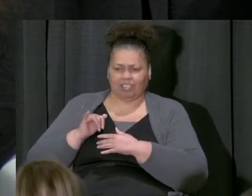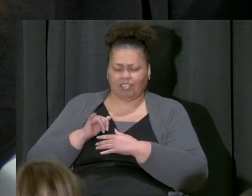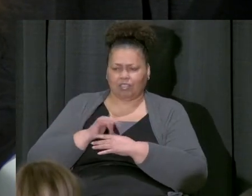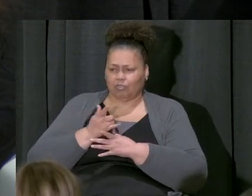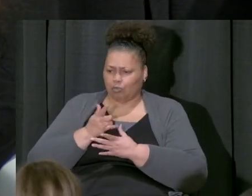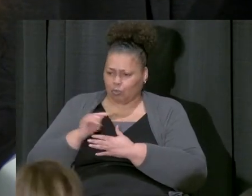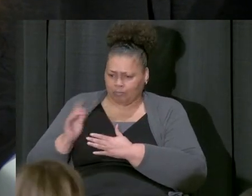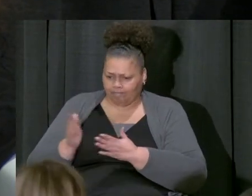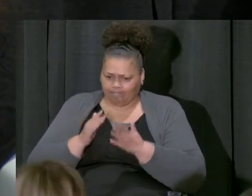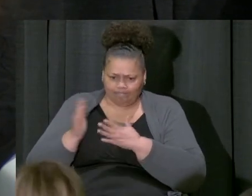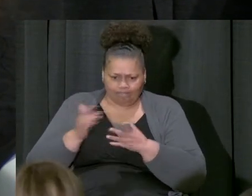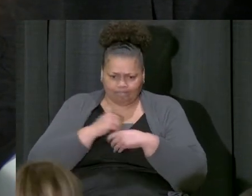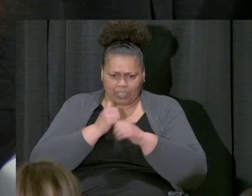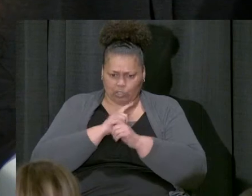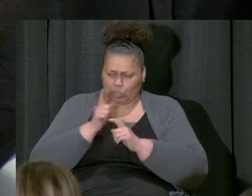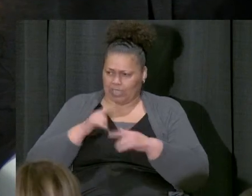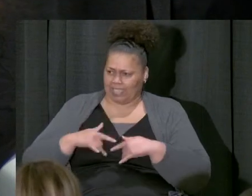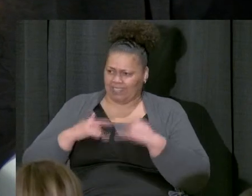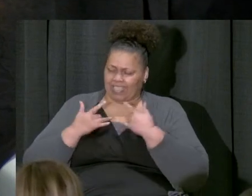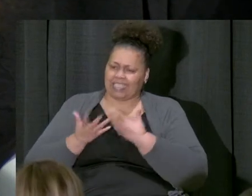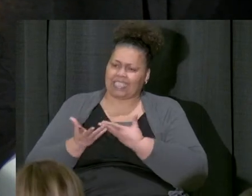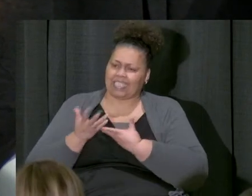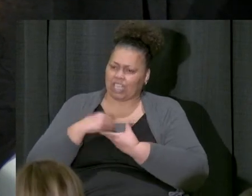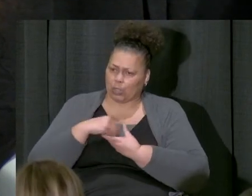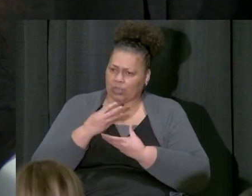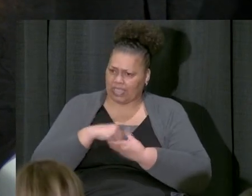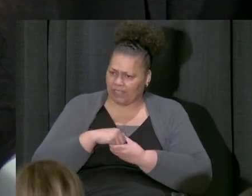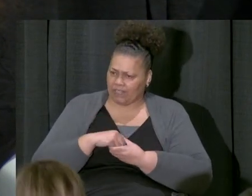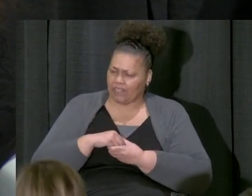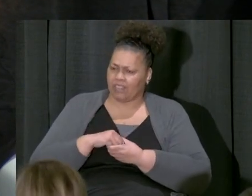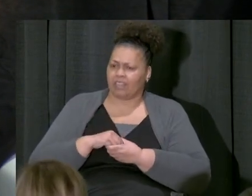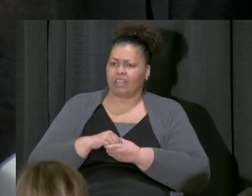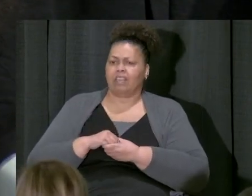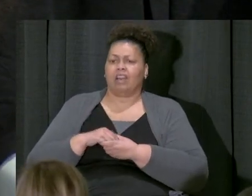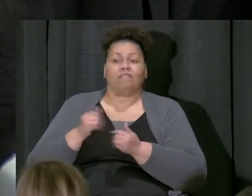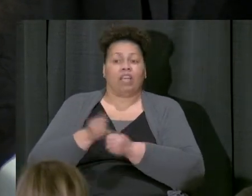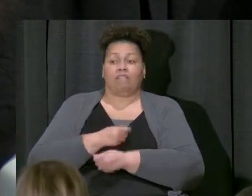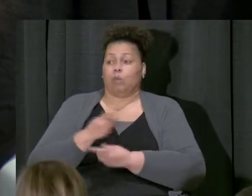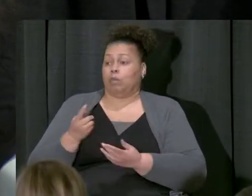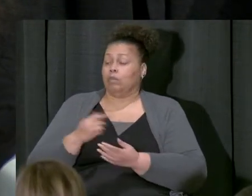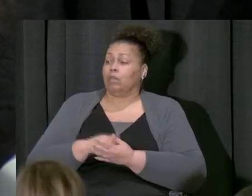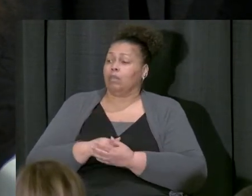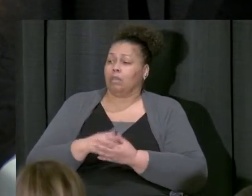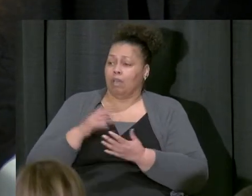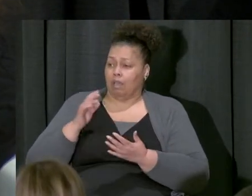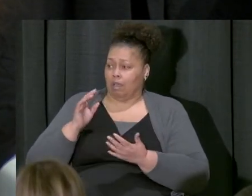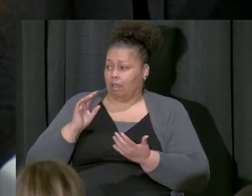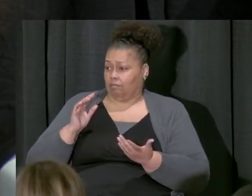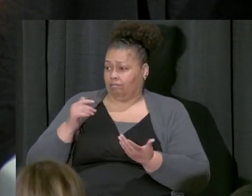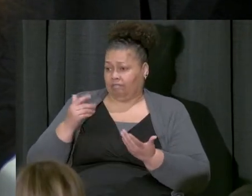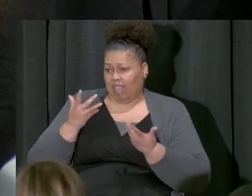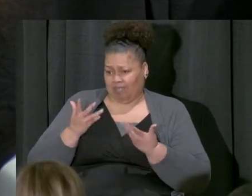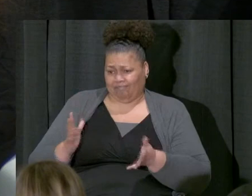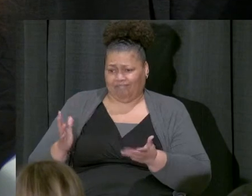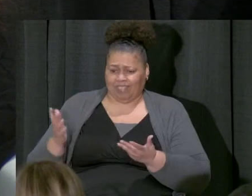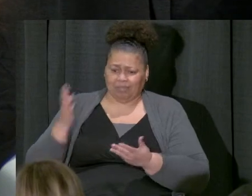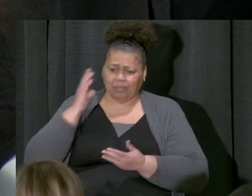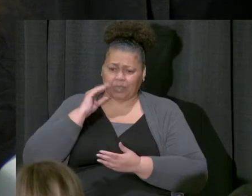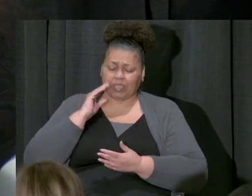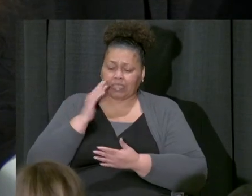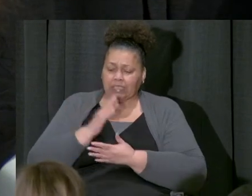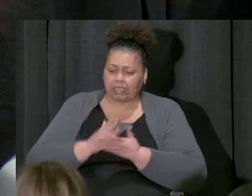event is inclusive of everyone. Yeah, I've had some, you know,